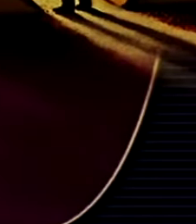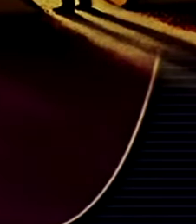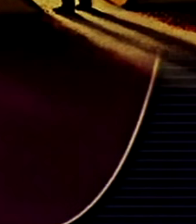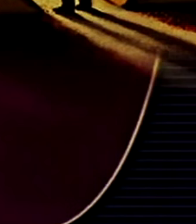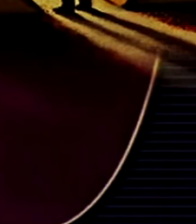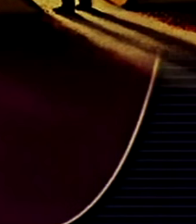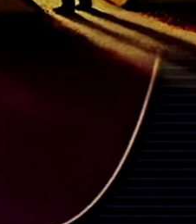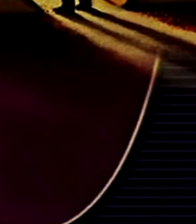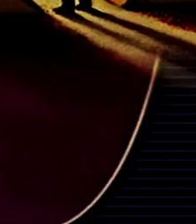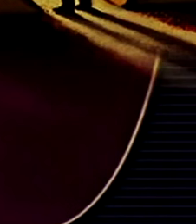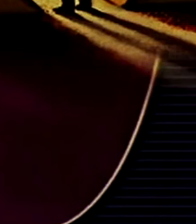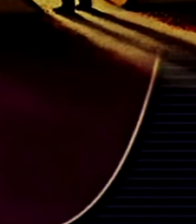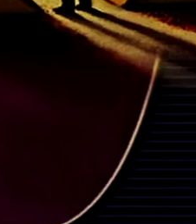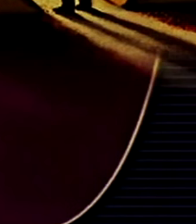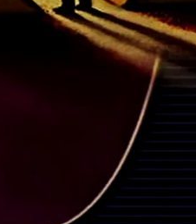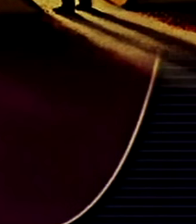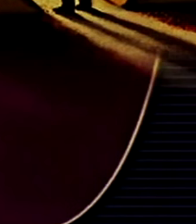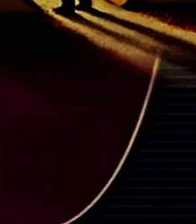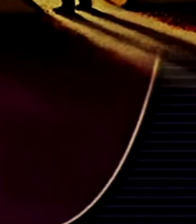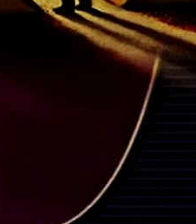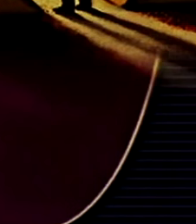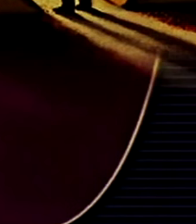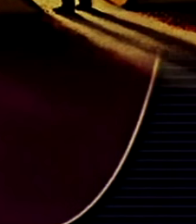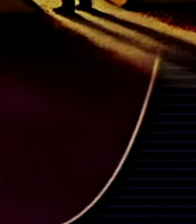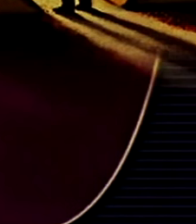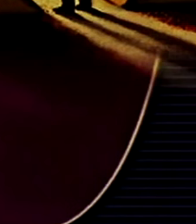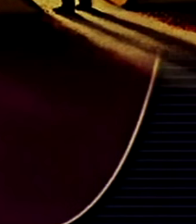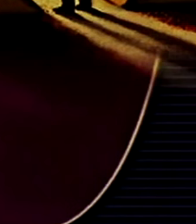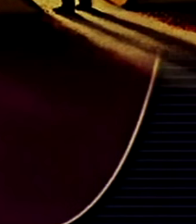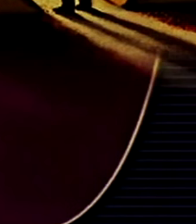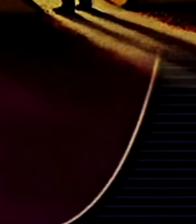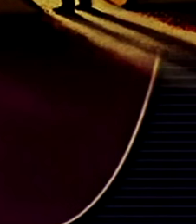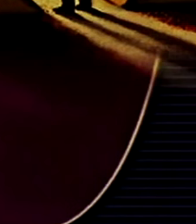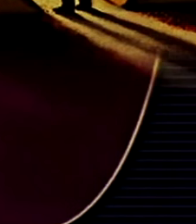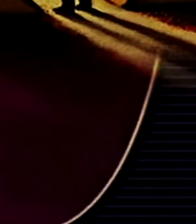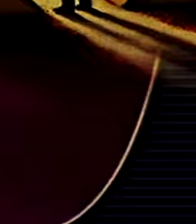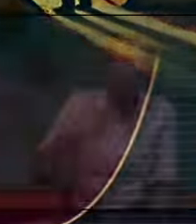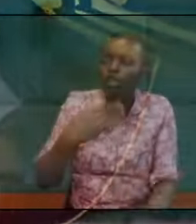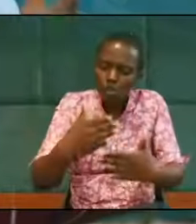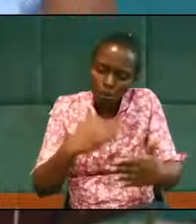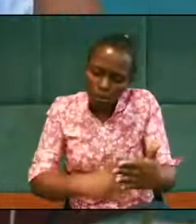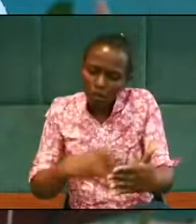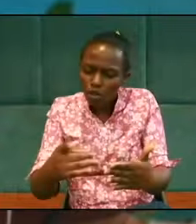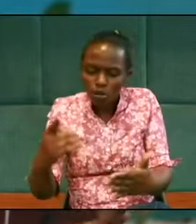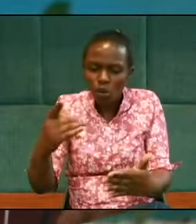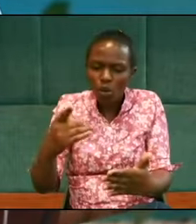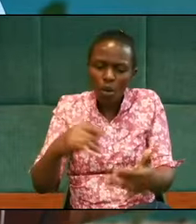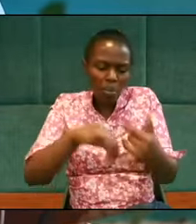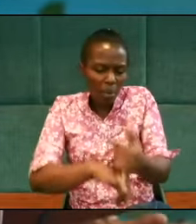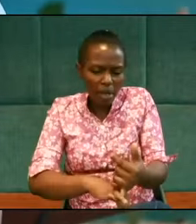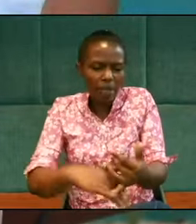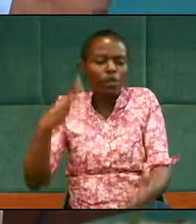this, that he understands and knows me. Before you get married, know